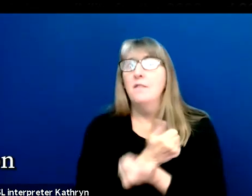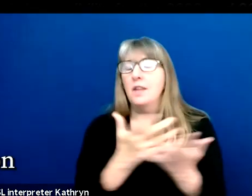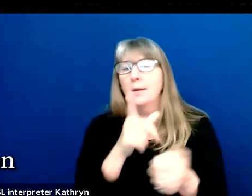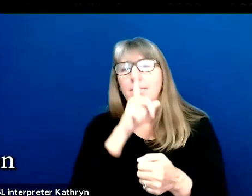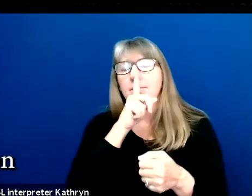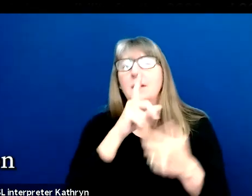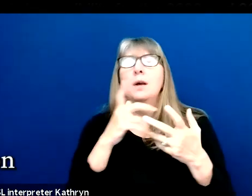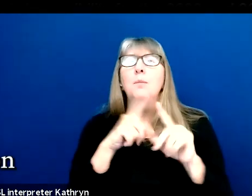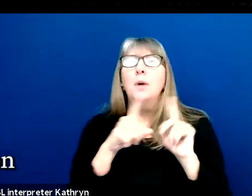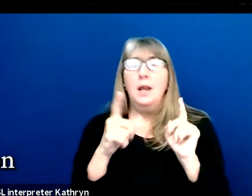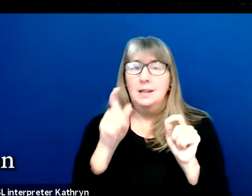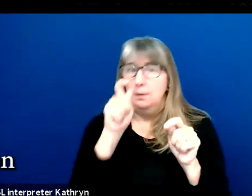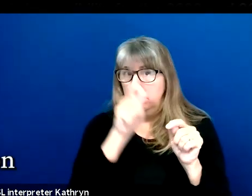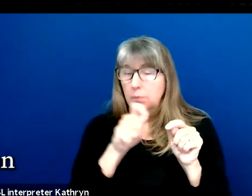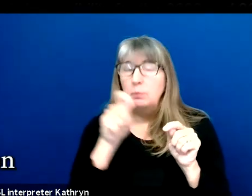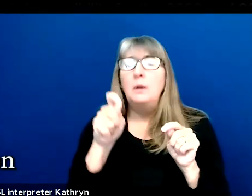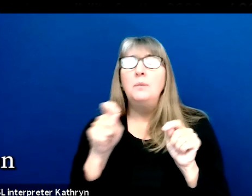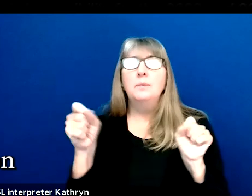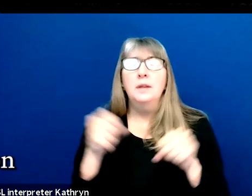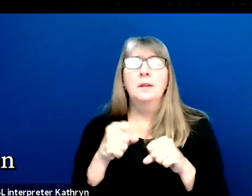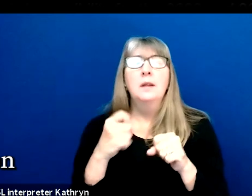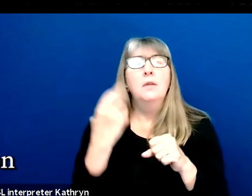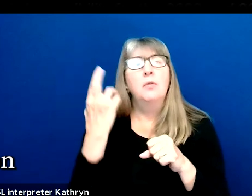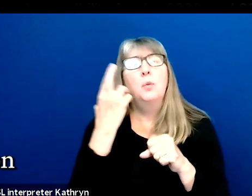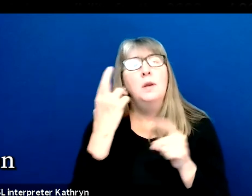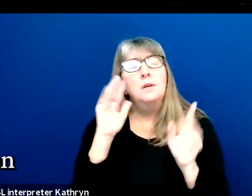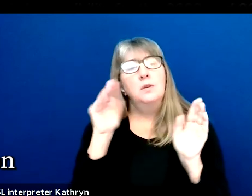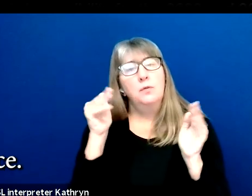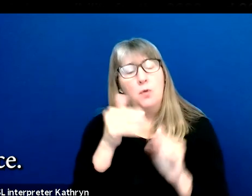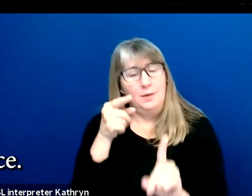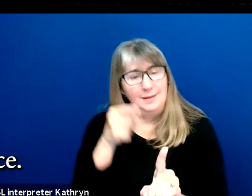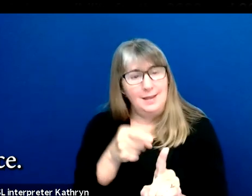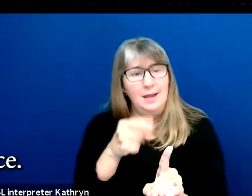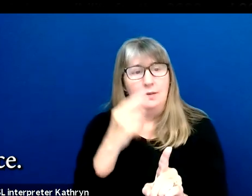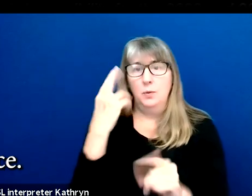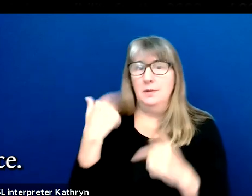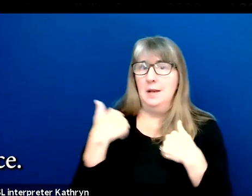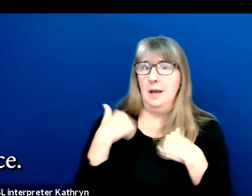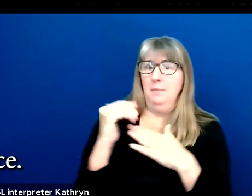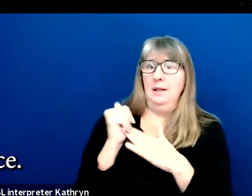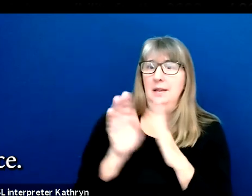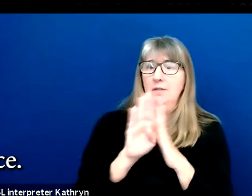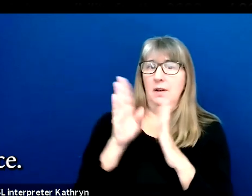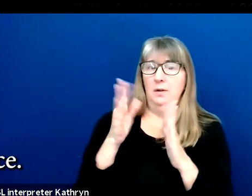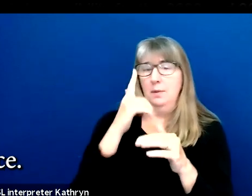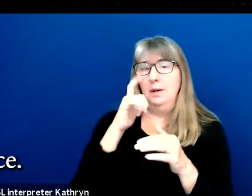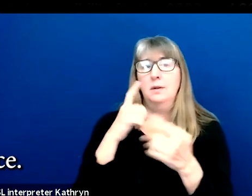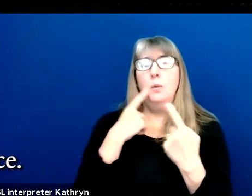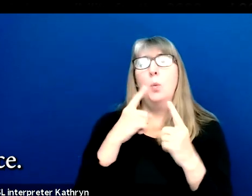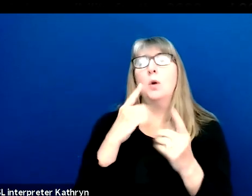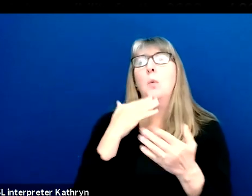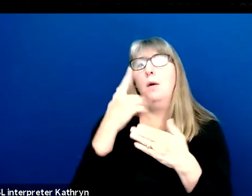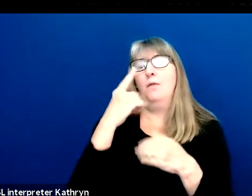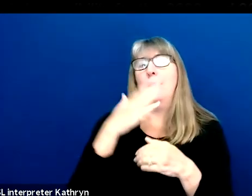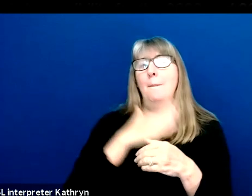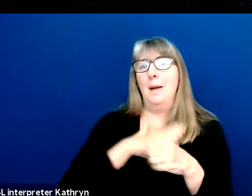reasons that Astronify is focused the way it is, and the reason that I'm the lead developer on it is that it works very well for my